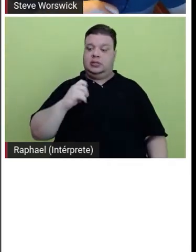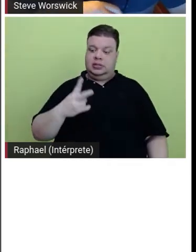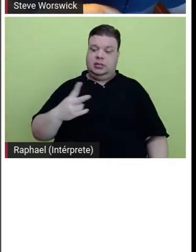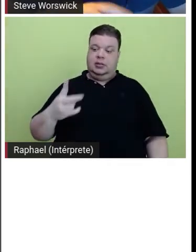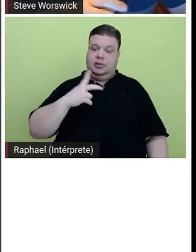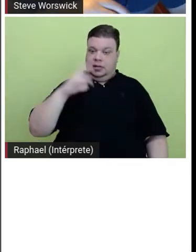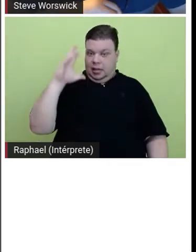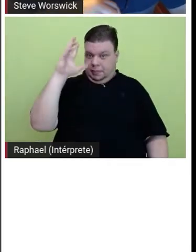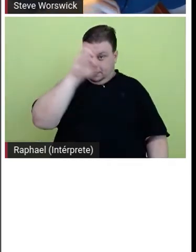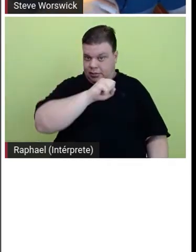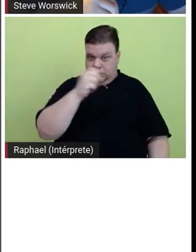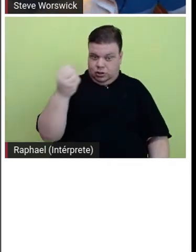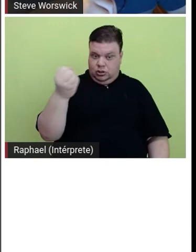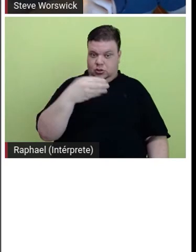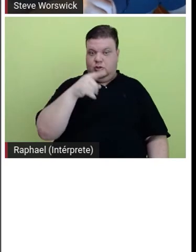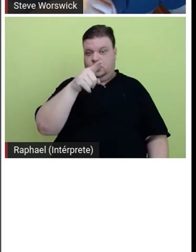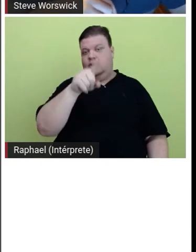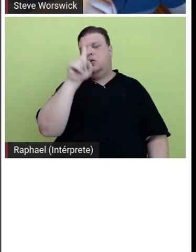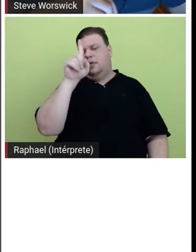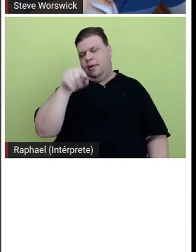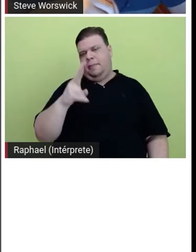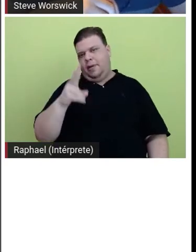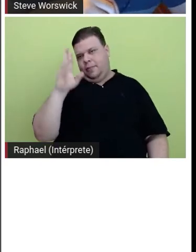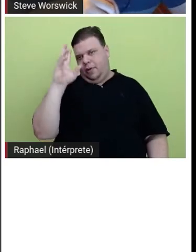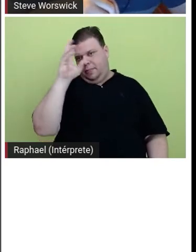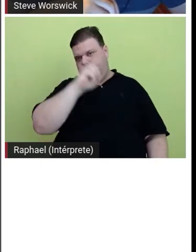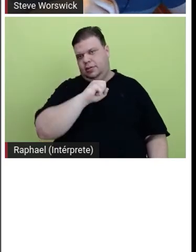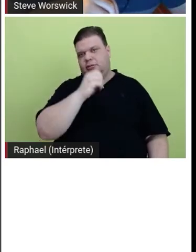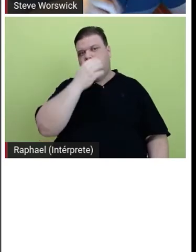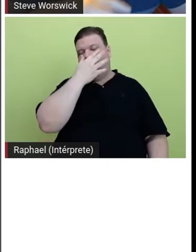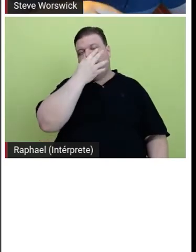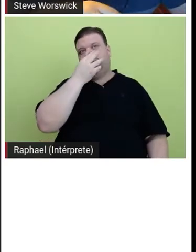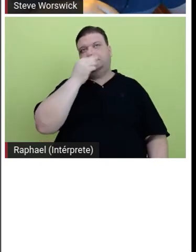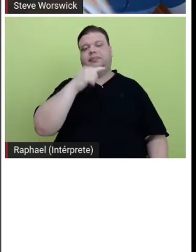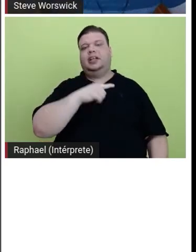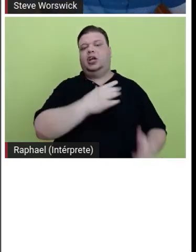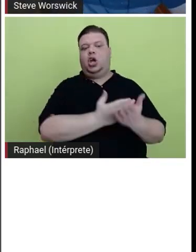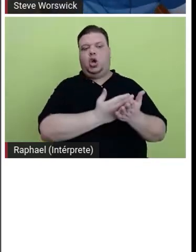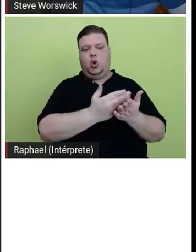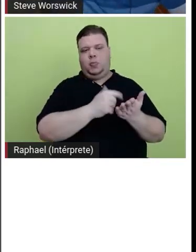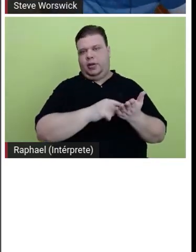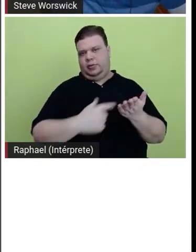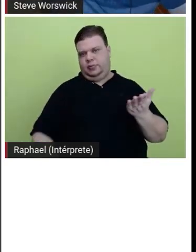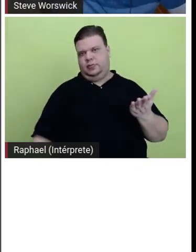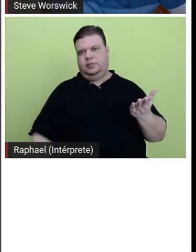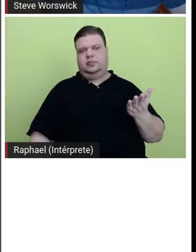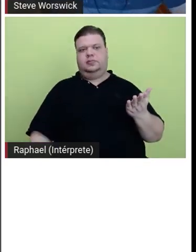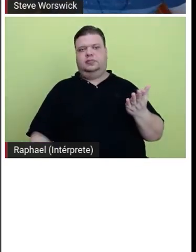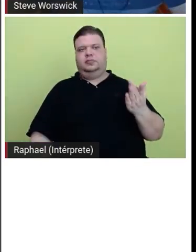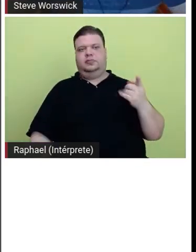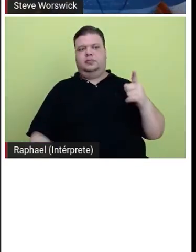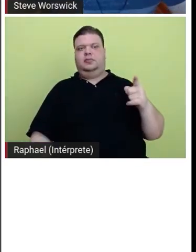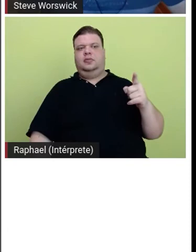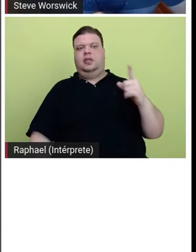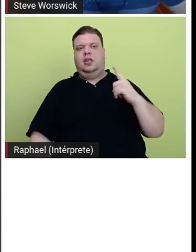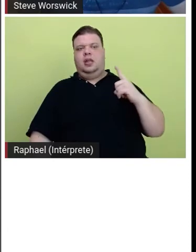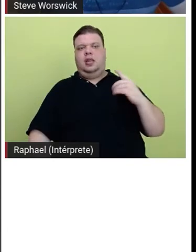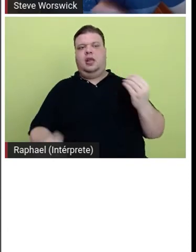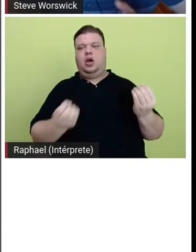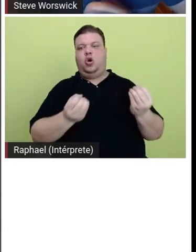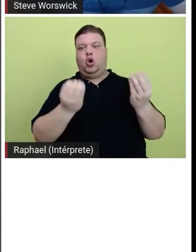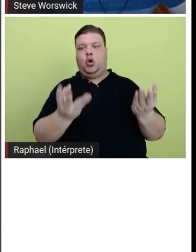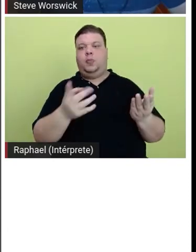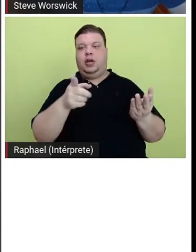said, tacos are cool. I don't particularly want Kooky learning that for everybody, but the one at the bottom, Mercury is the closest planet from the